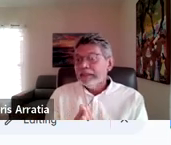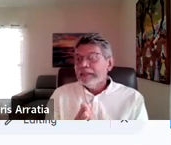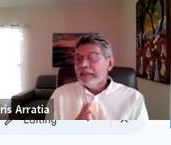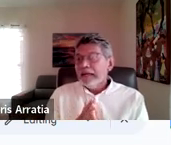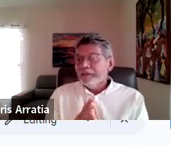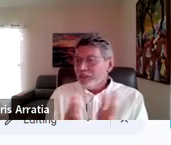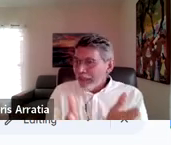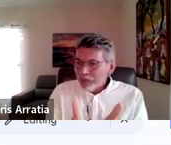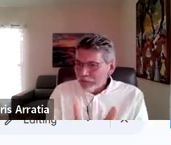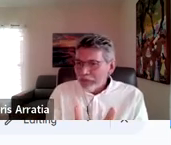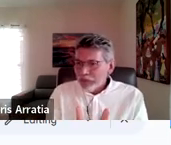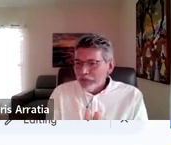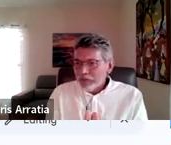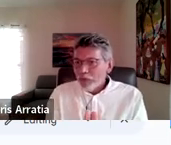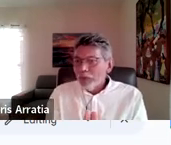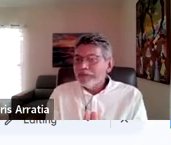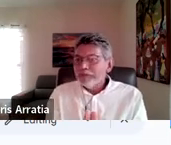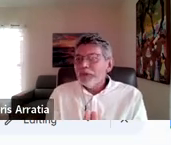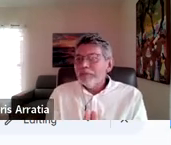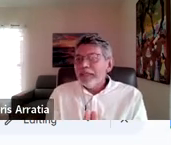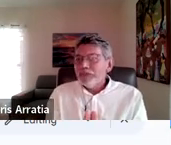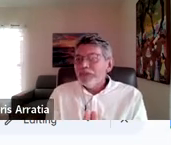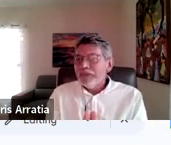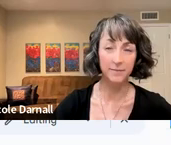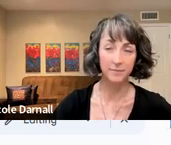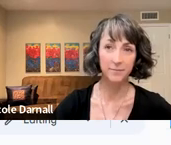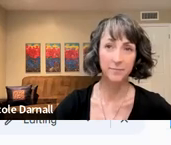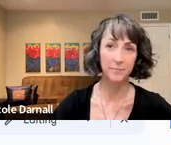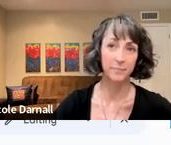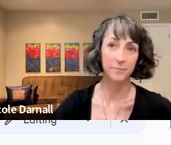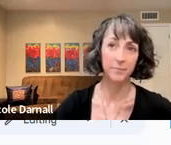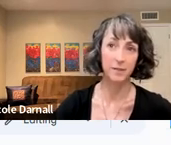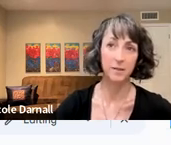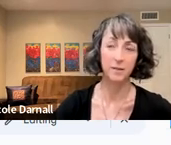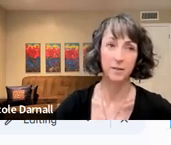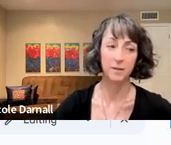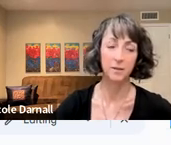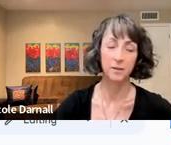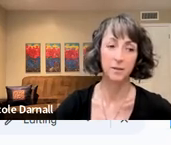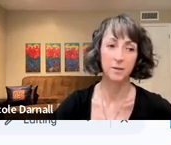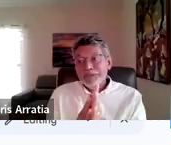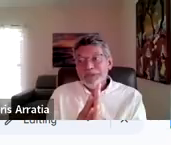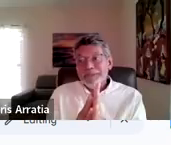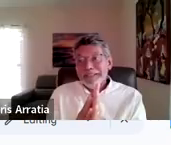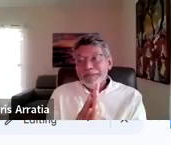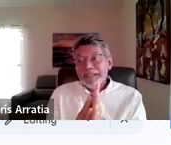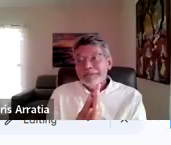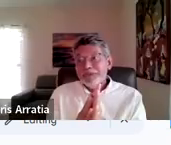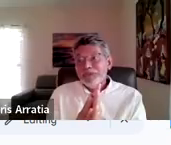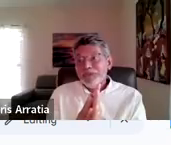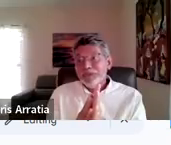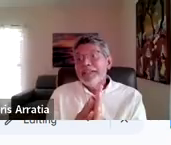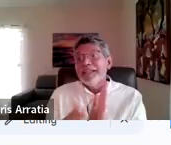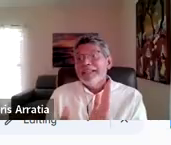data, because that was something we heard from the Oasis program manager, that, you know, we're going to be asked, but she was saying, we're going to be asking for this data, but